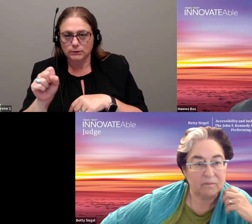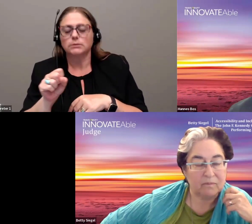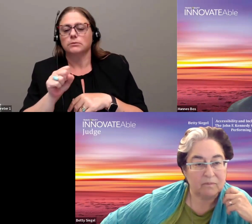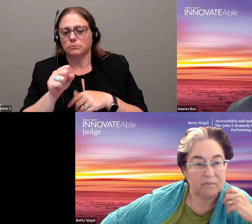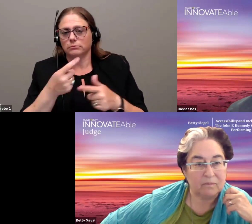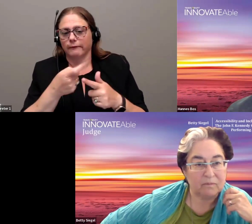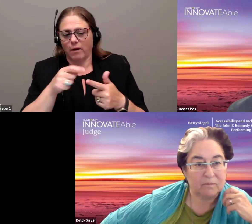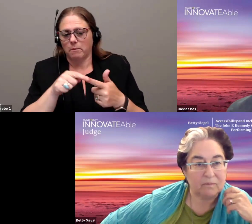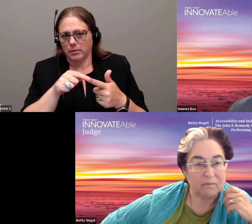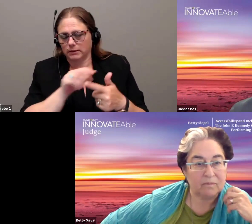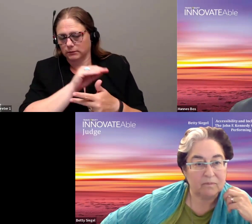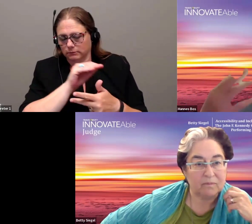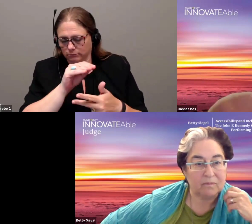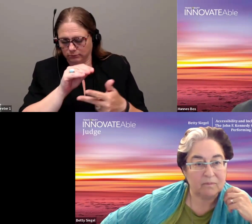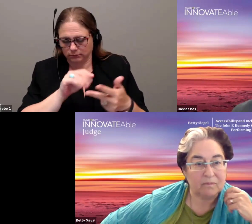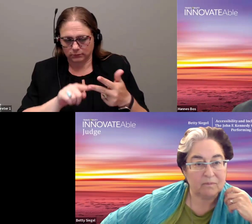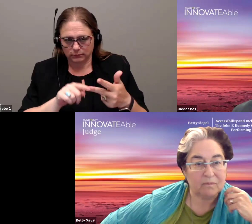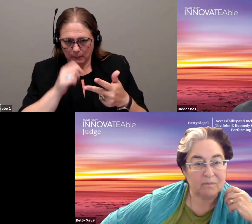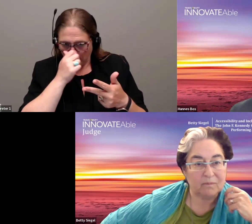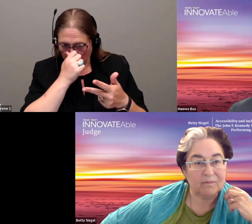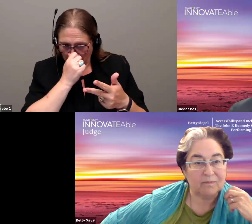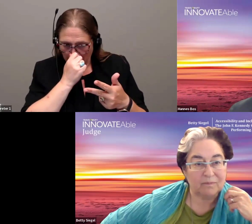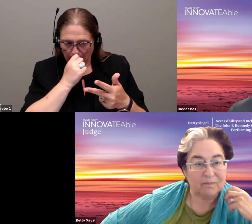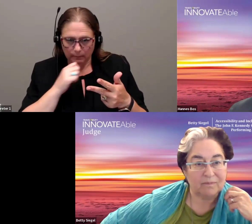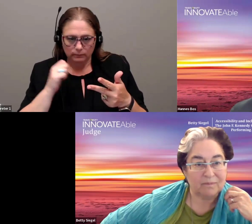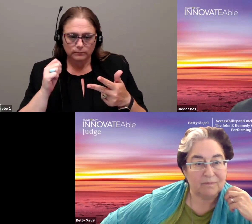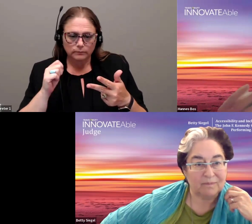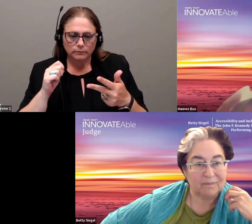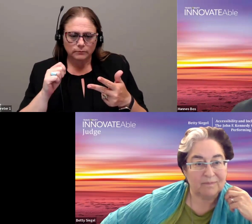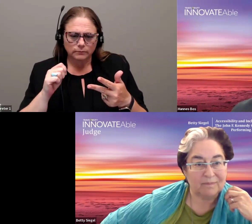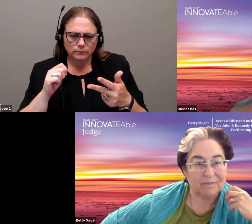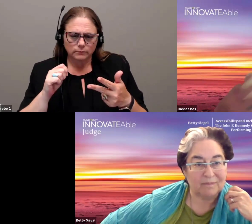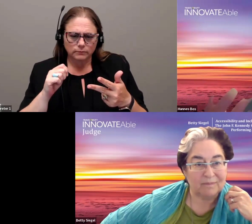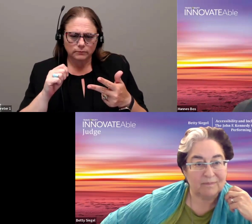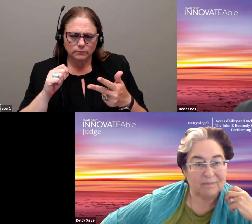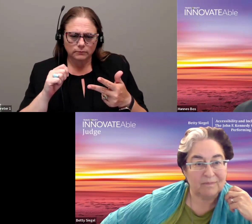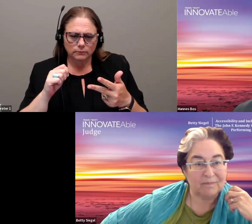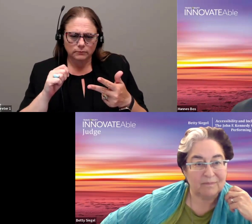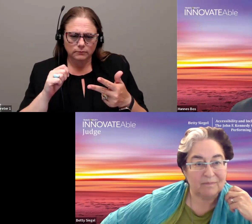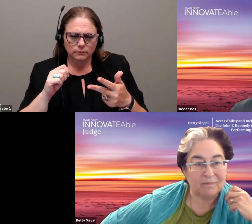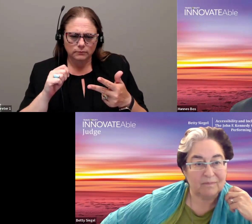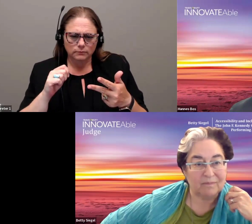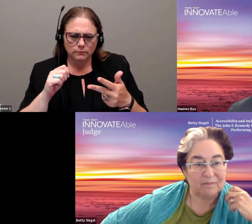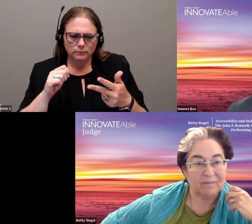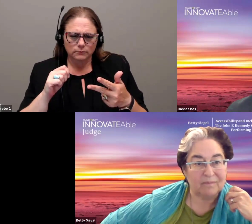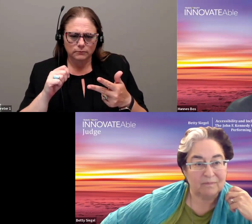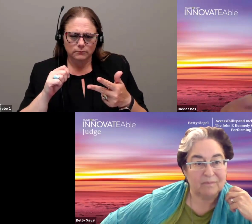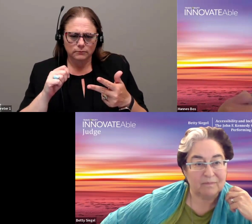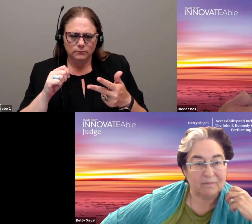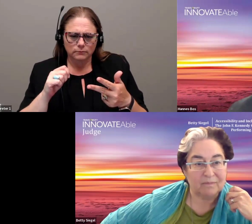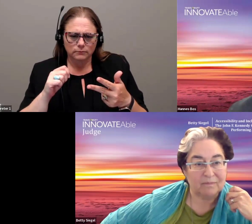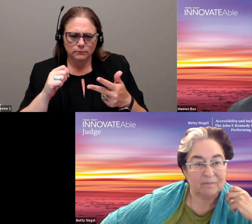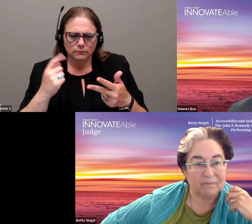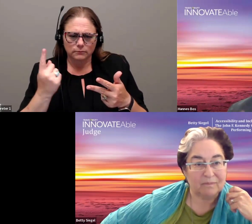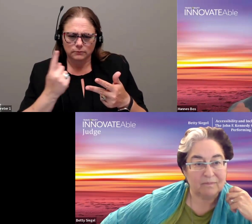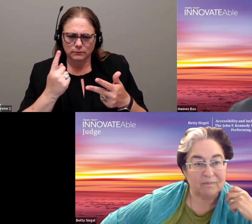why we partnered with John Sachs, he has worked for 15 years in this space and has curated 200,000 hours of